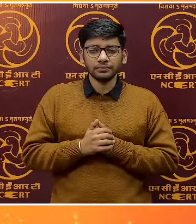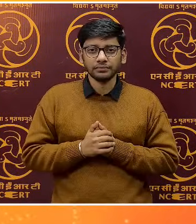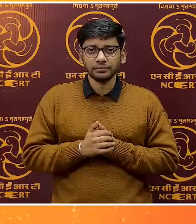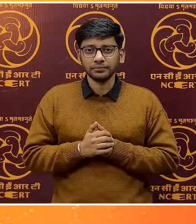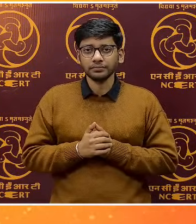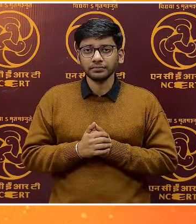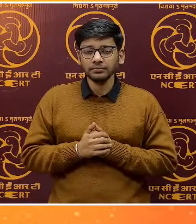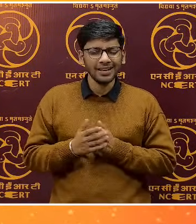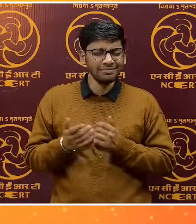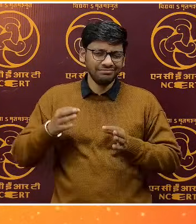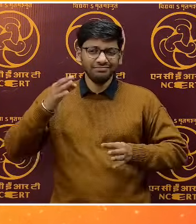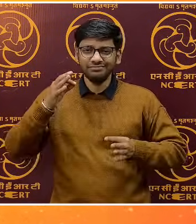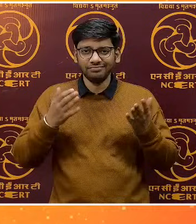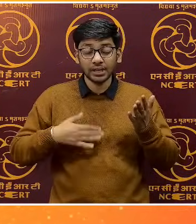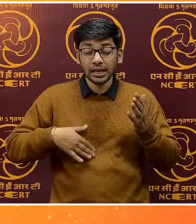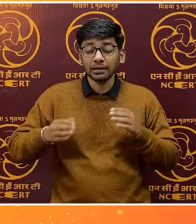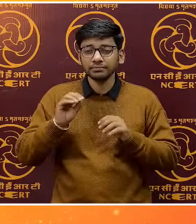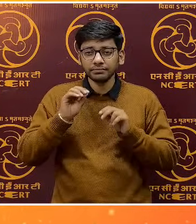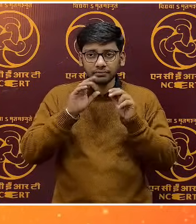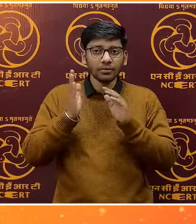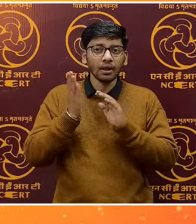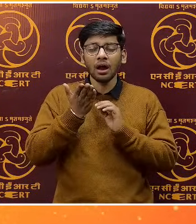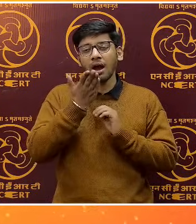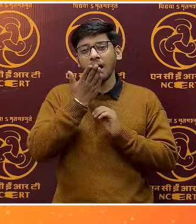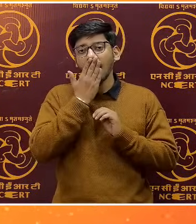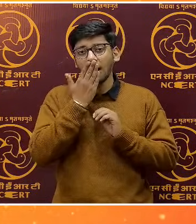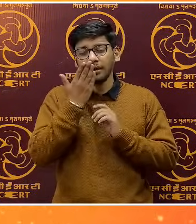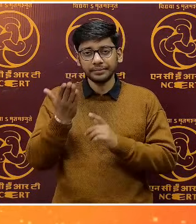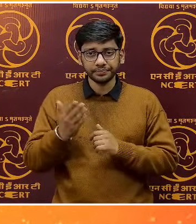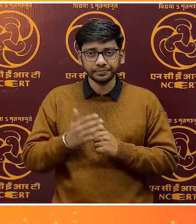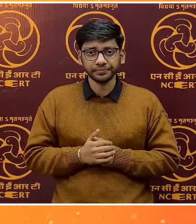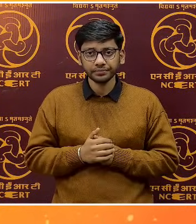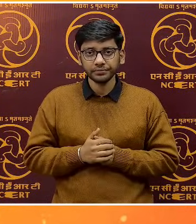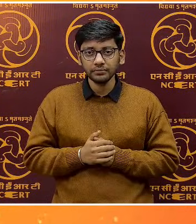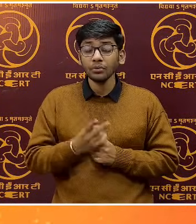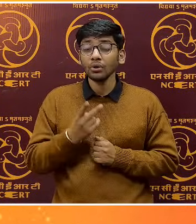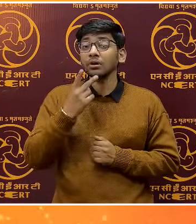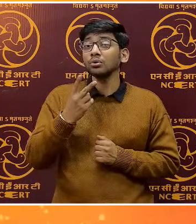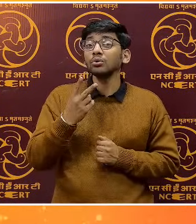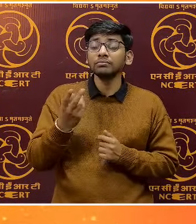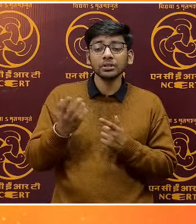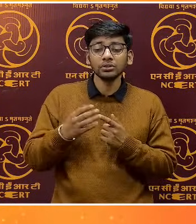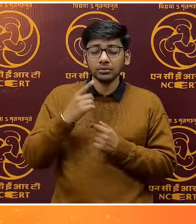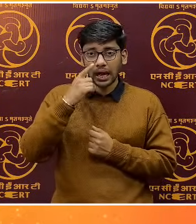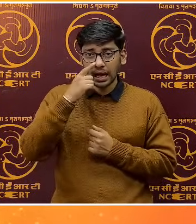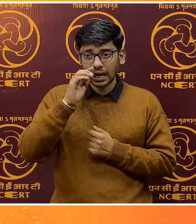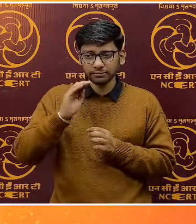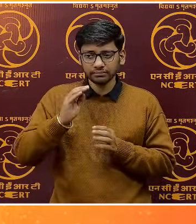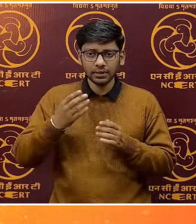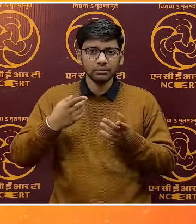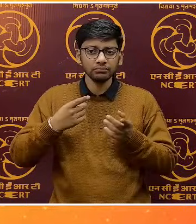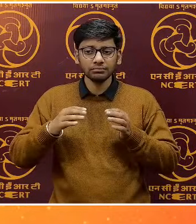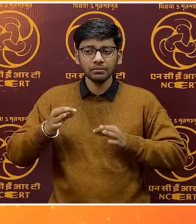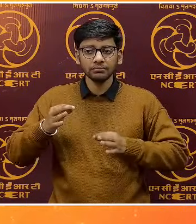answer. Here I can see, ma'am, I guess two girls are doing some sort of classical dance, right? Yes. So I will match this